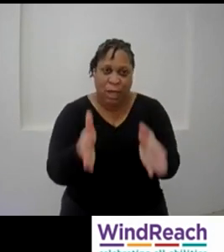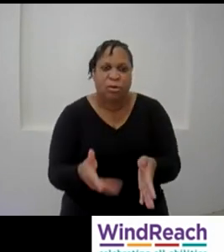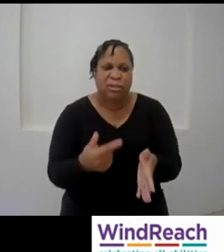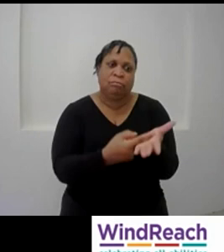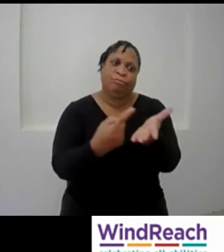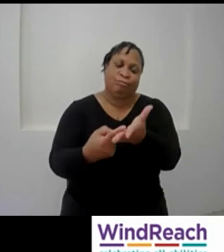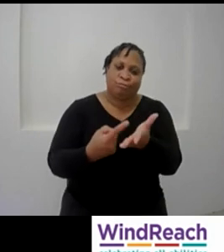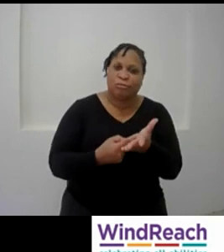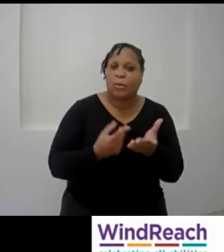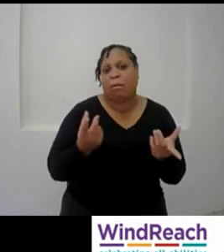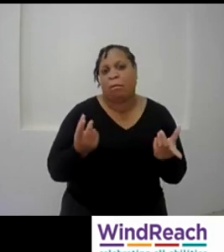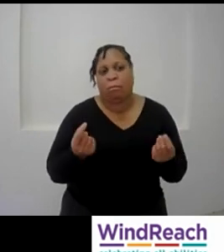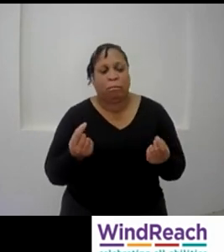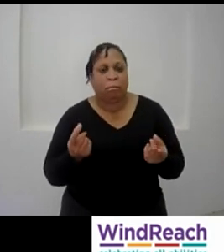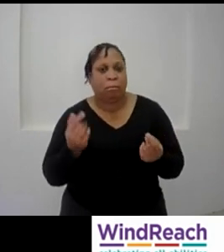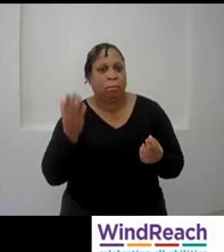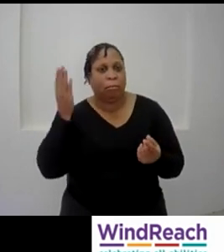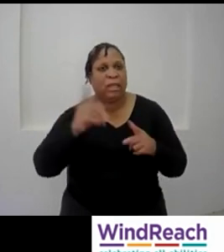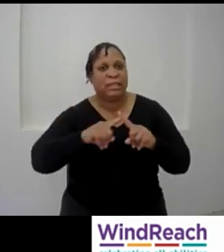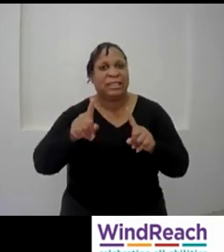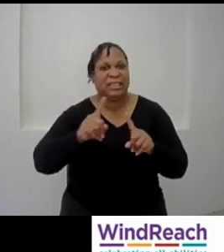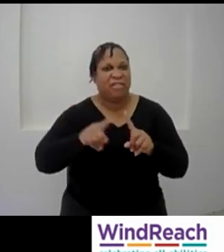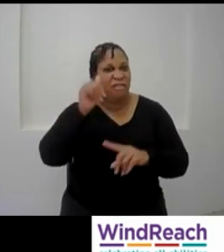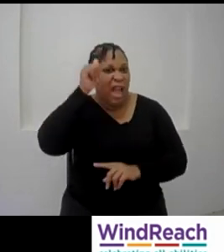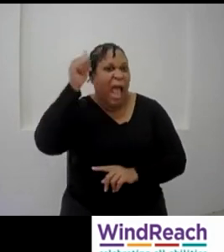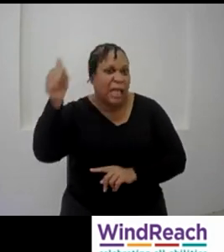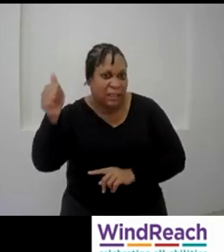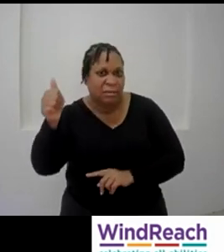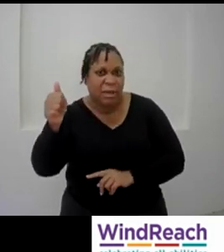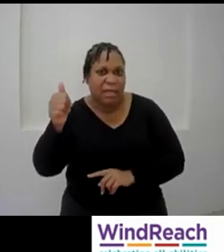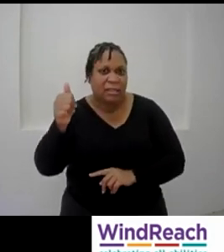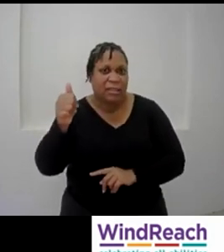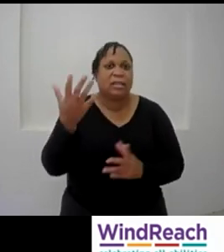happen about different aspects, day service closures,